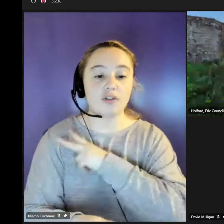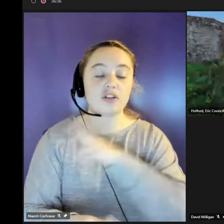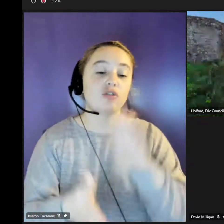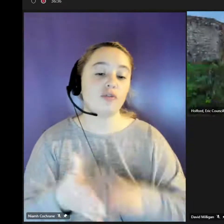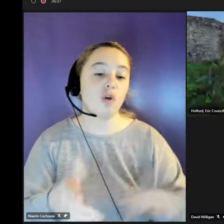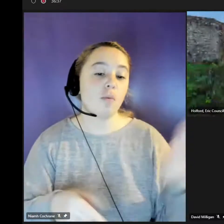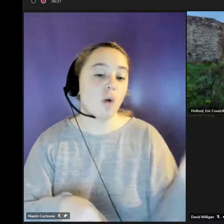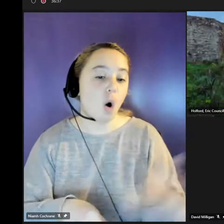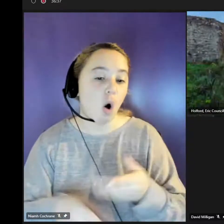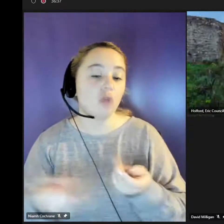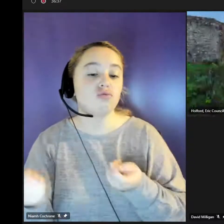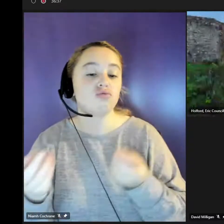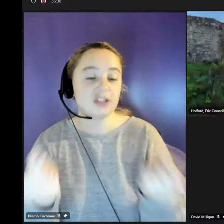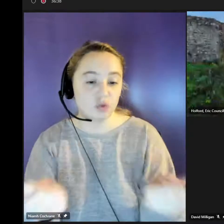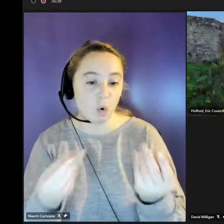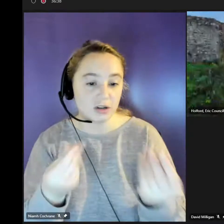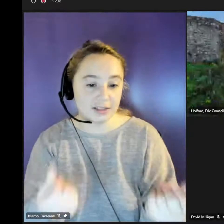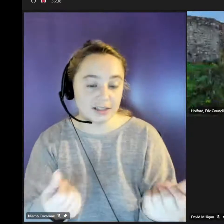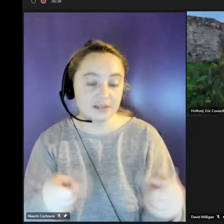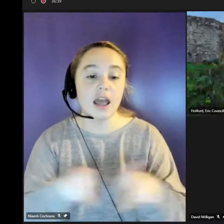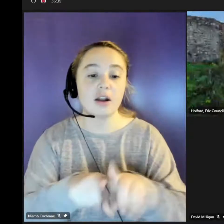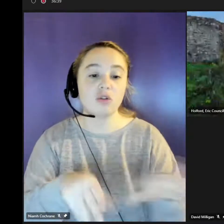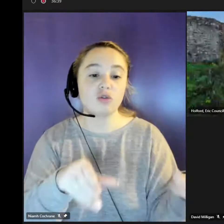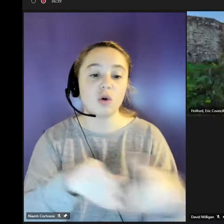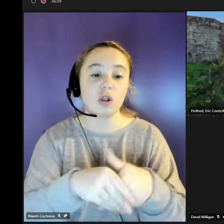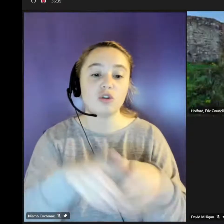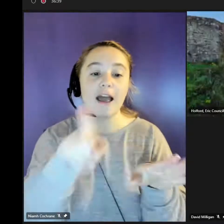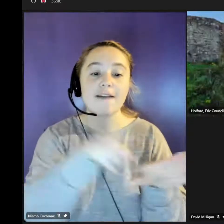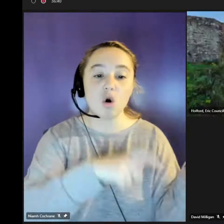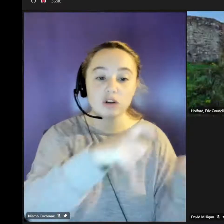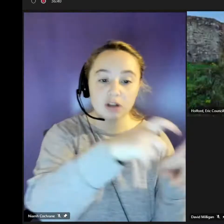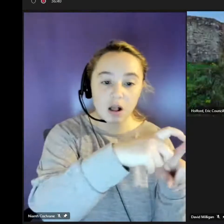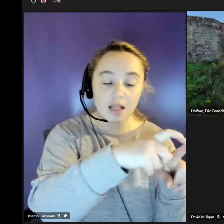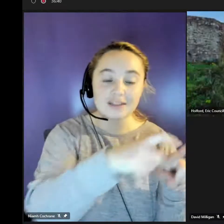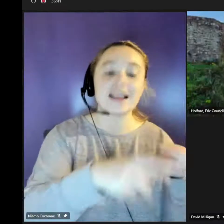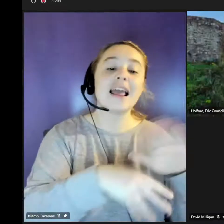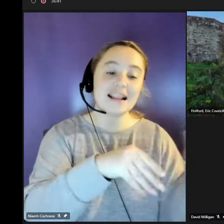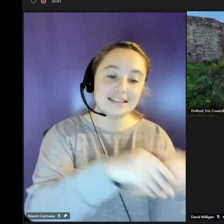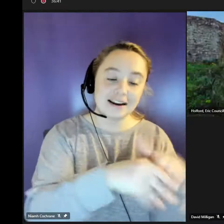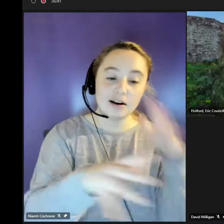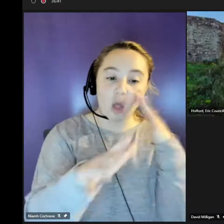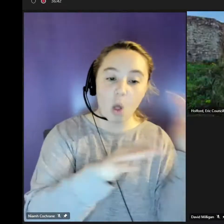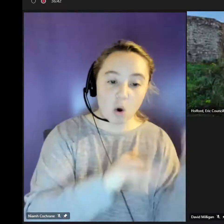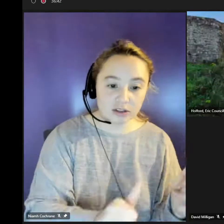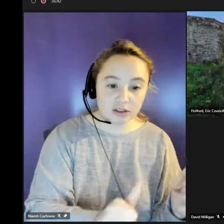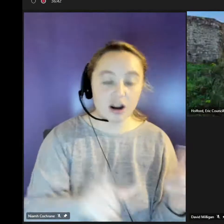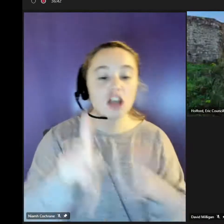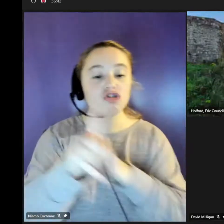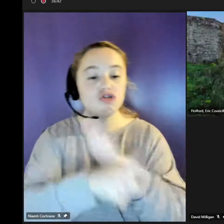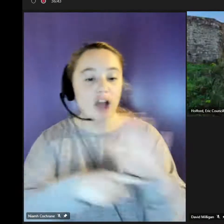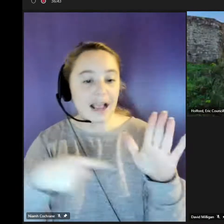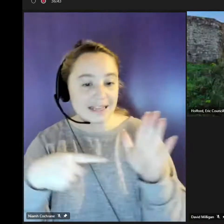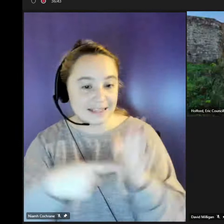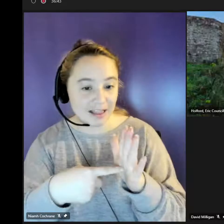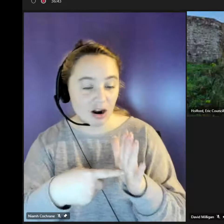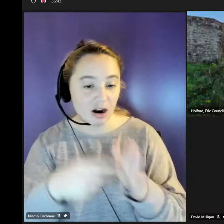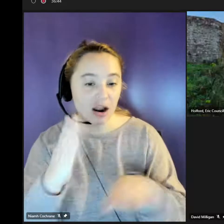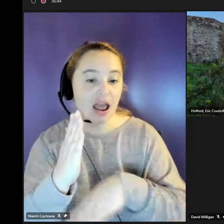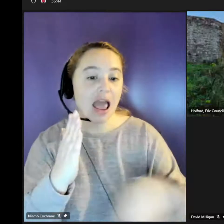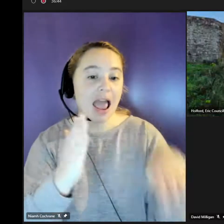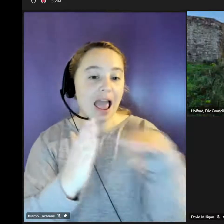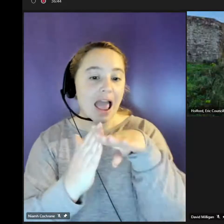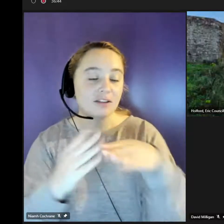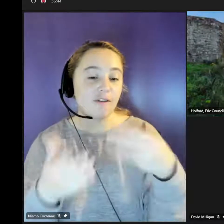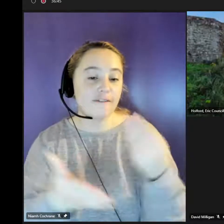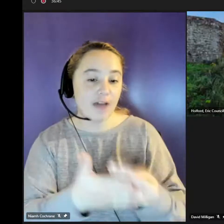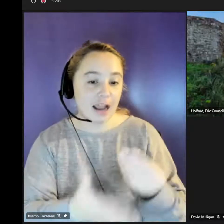Council and also include Yvonne Douglas, the Internal Auditor, Audit Manager, Jackie Taylor, the Head of Finance, and